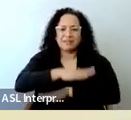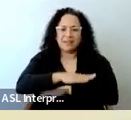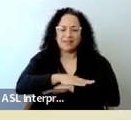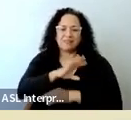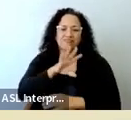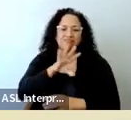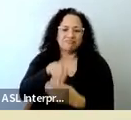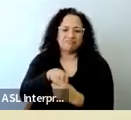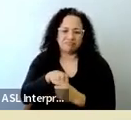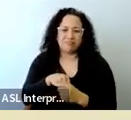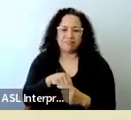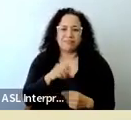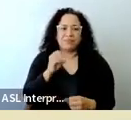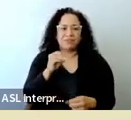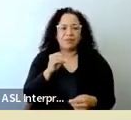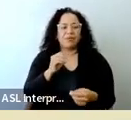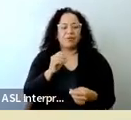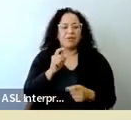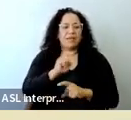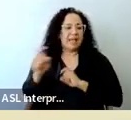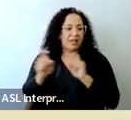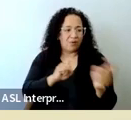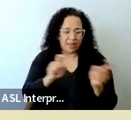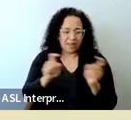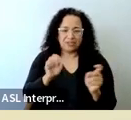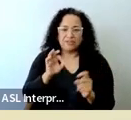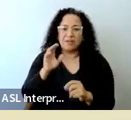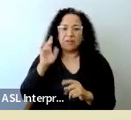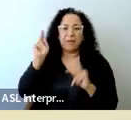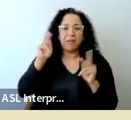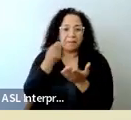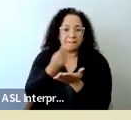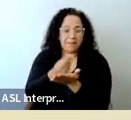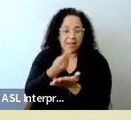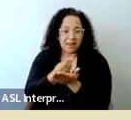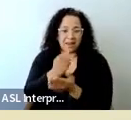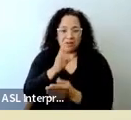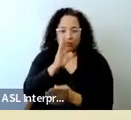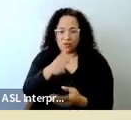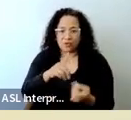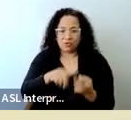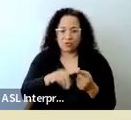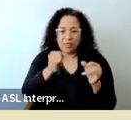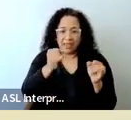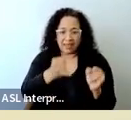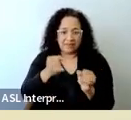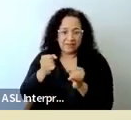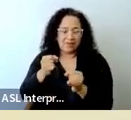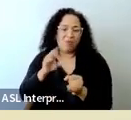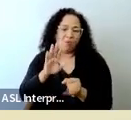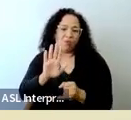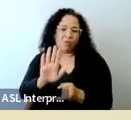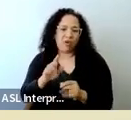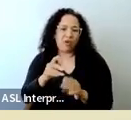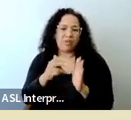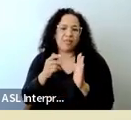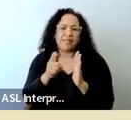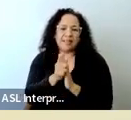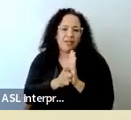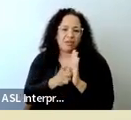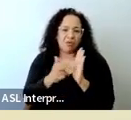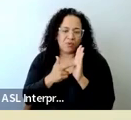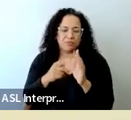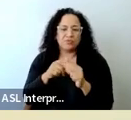no matter what. An allocation of public money directly to the individual, right, or their legal representative to meet